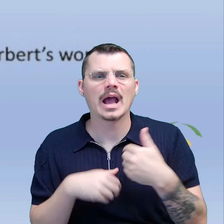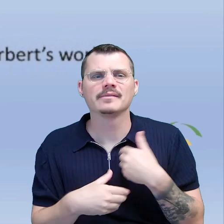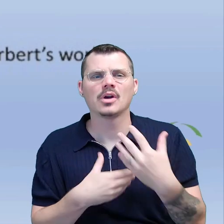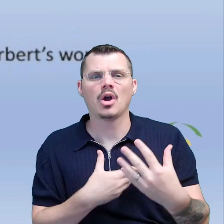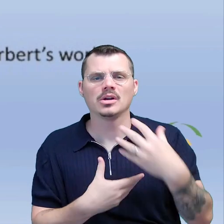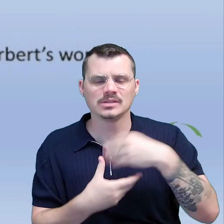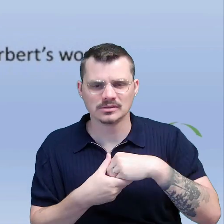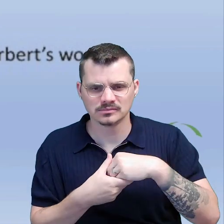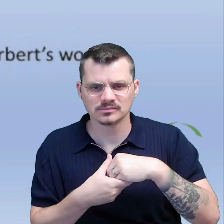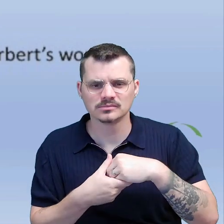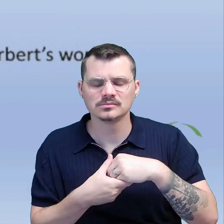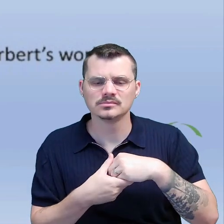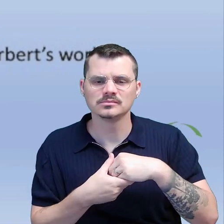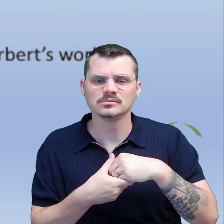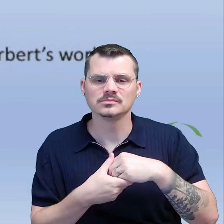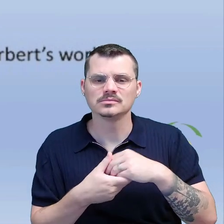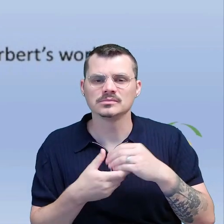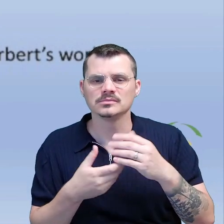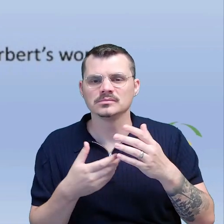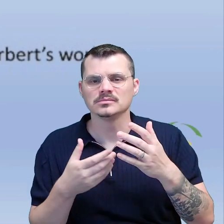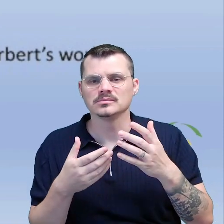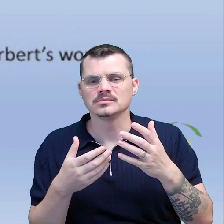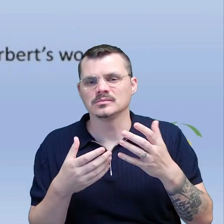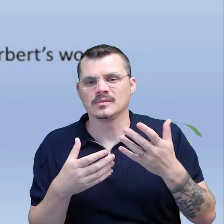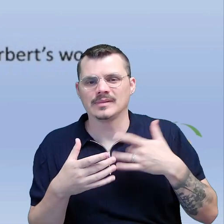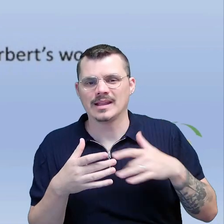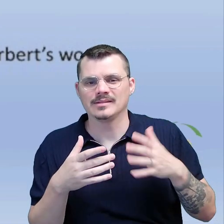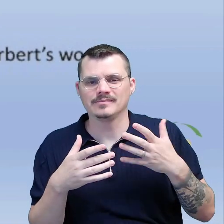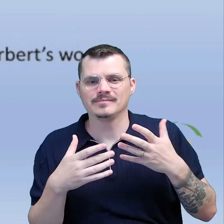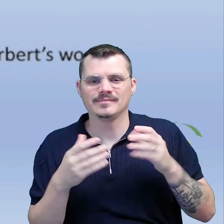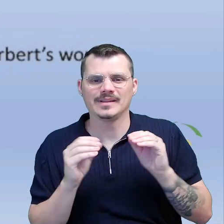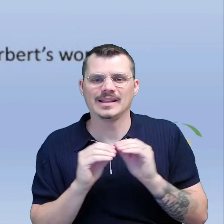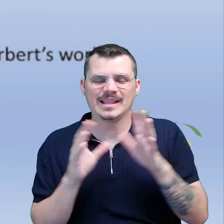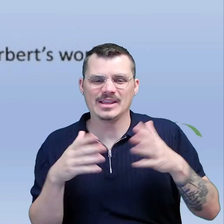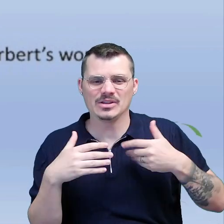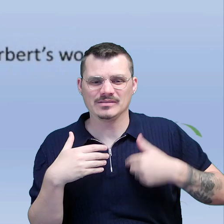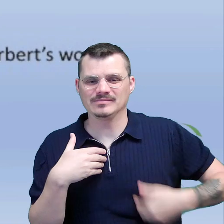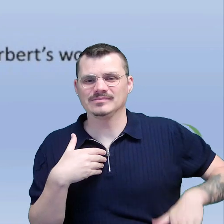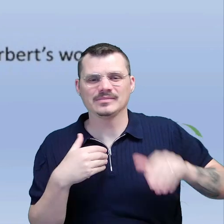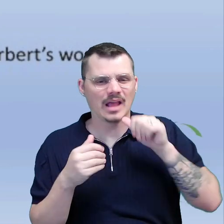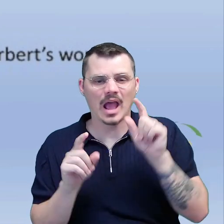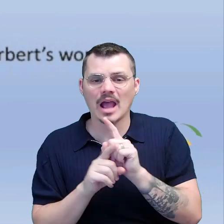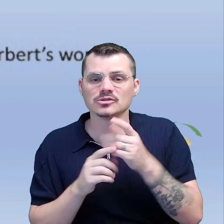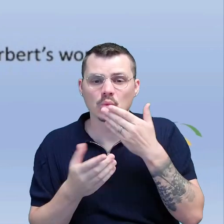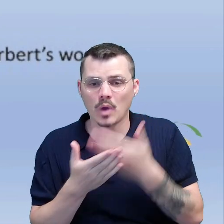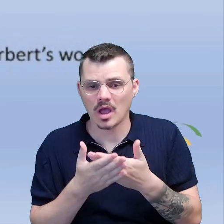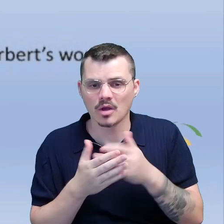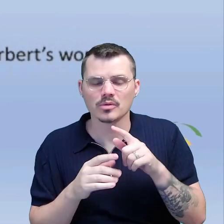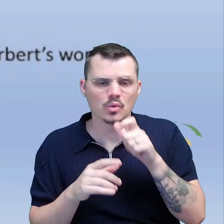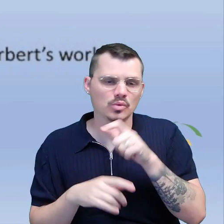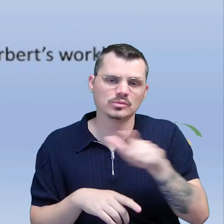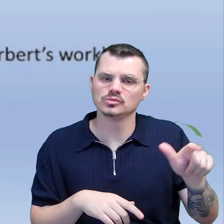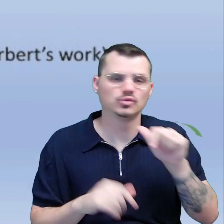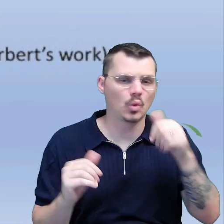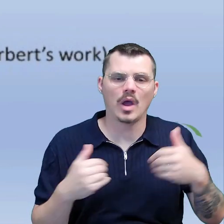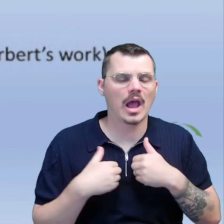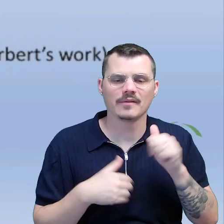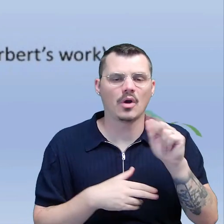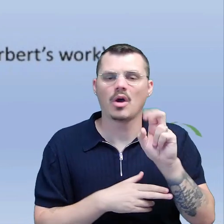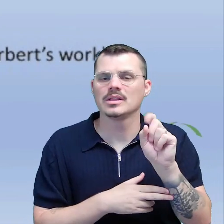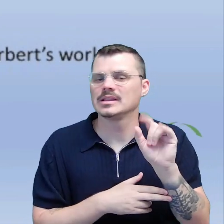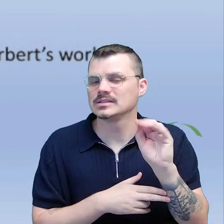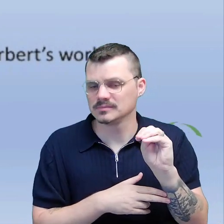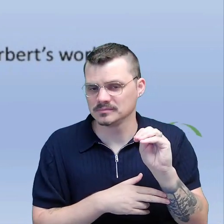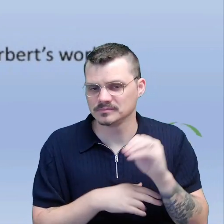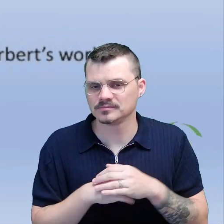autism clear things in general less well than people who don't have autism. And